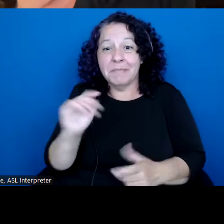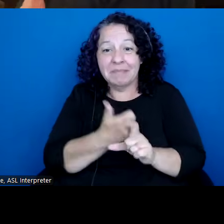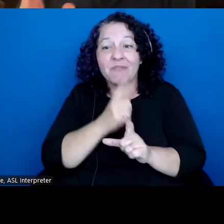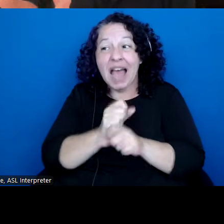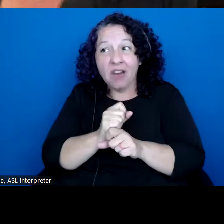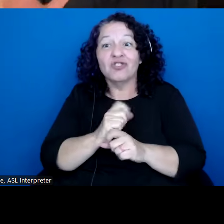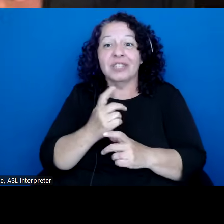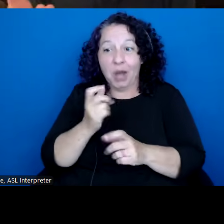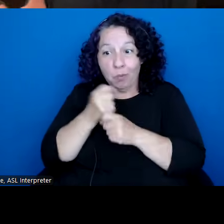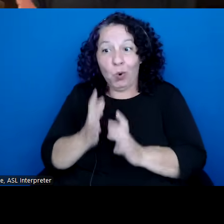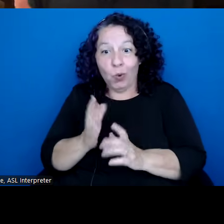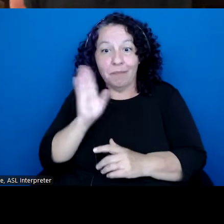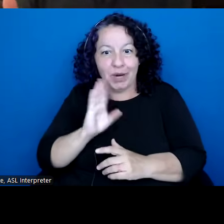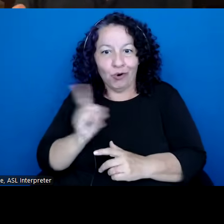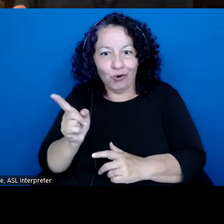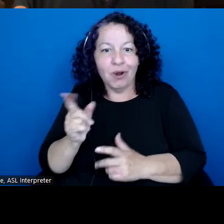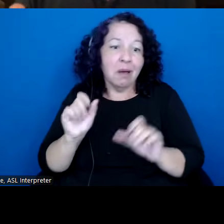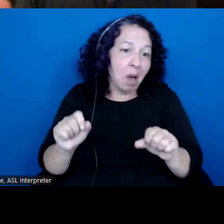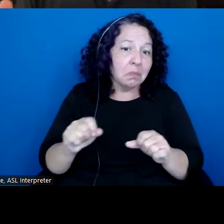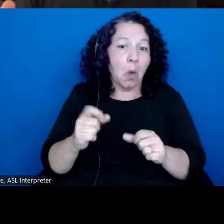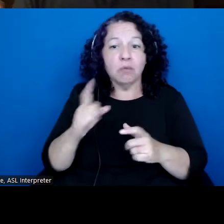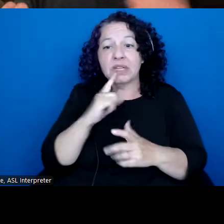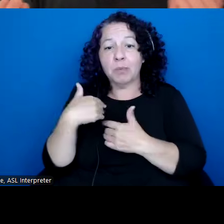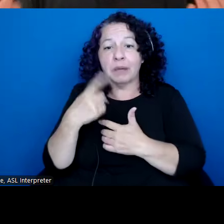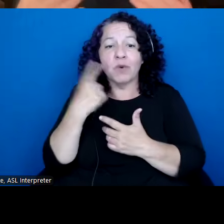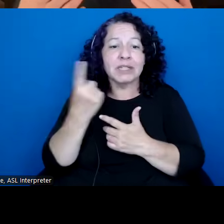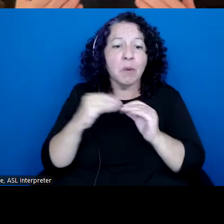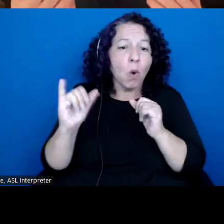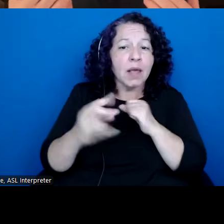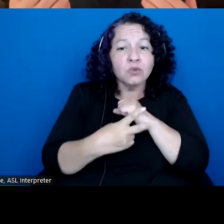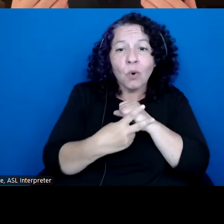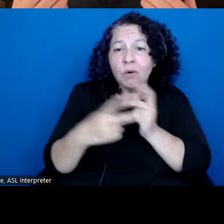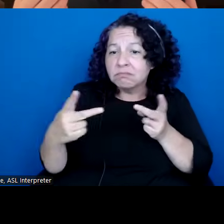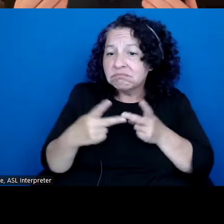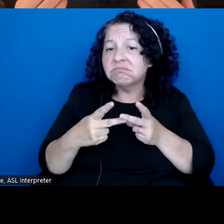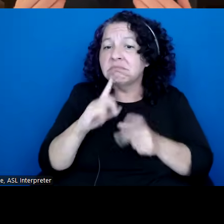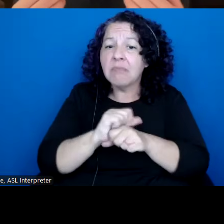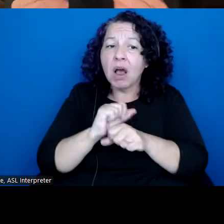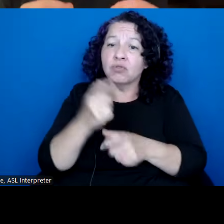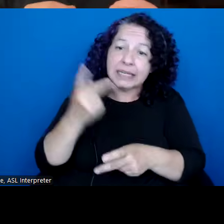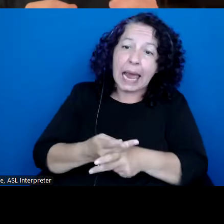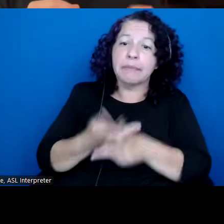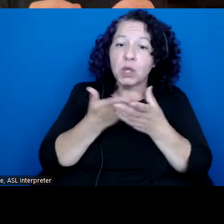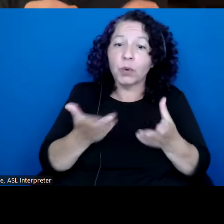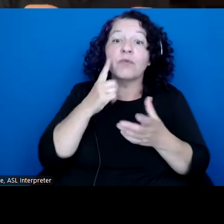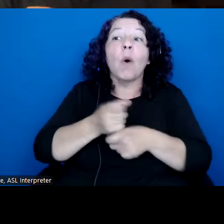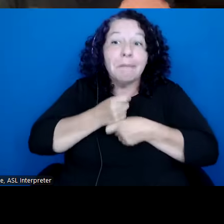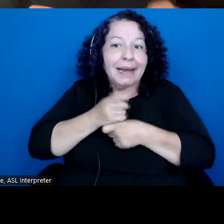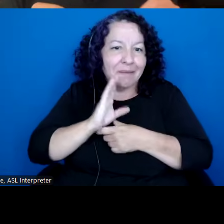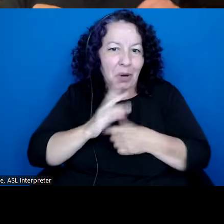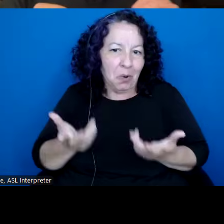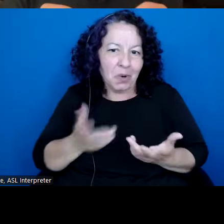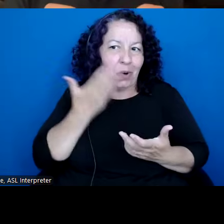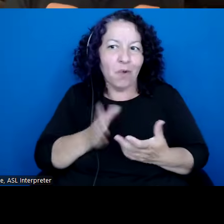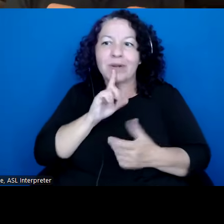There's a possibility that he was in charge of something more like a storage facility where they kept brewing ingredients. We don't even know that his